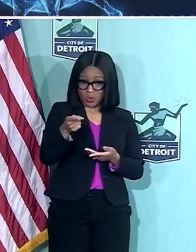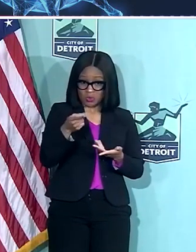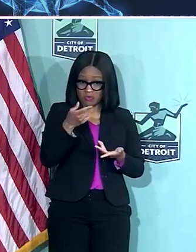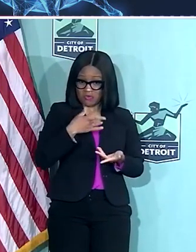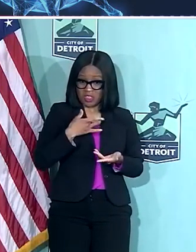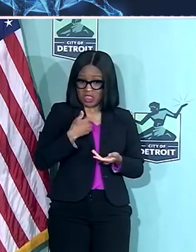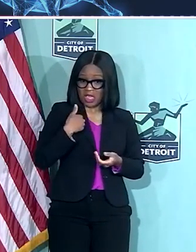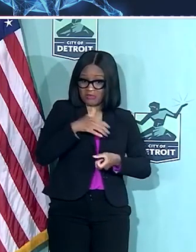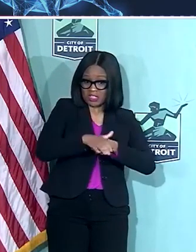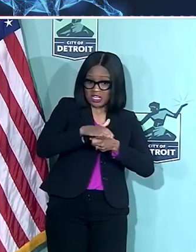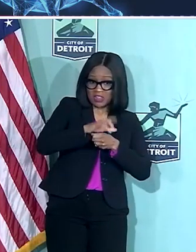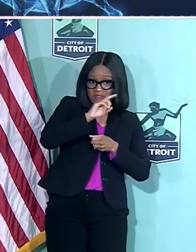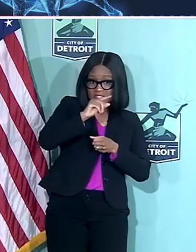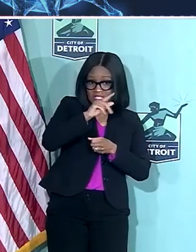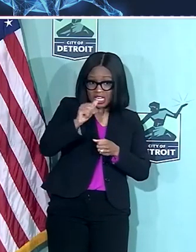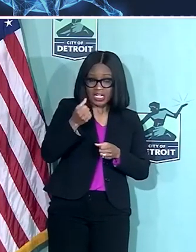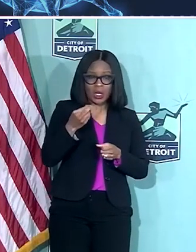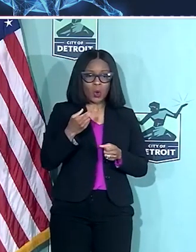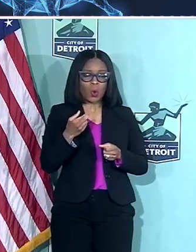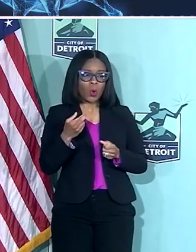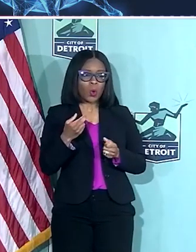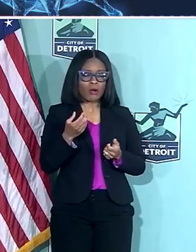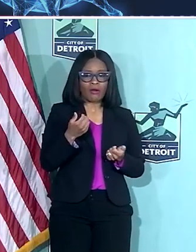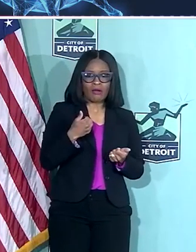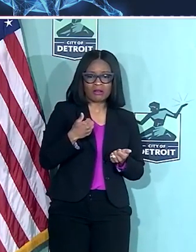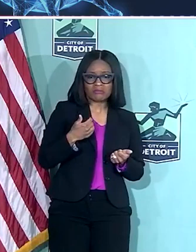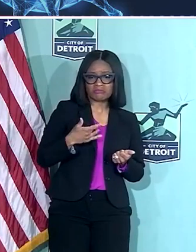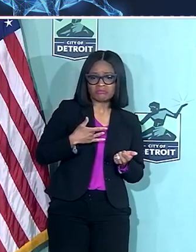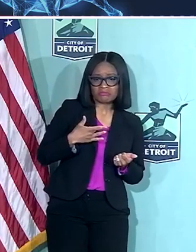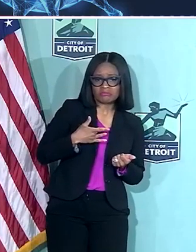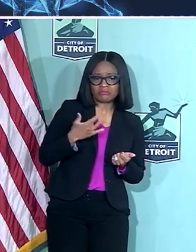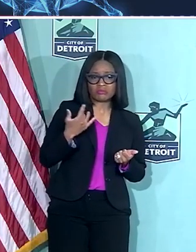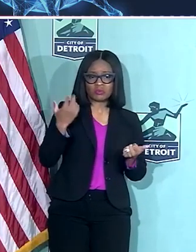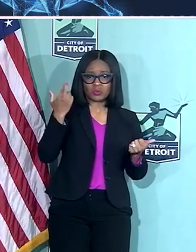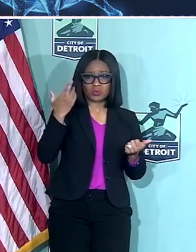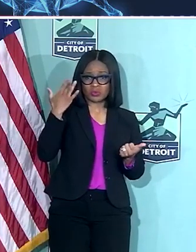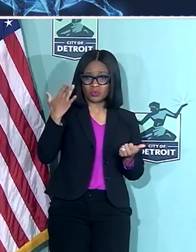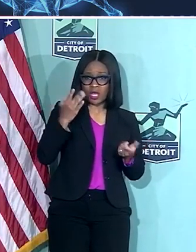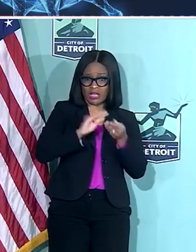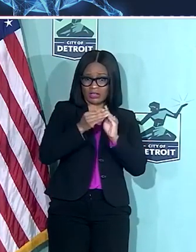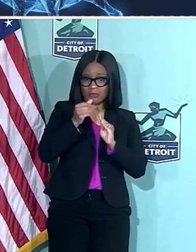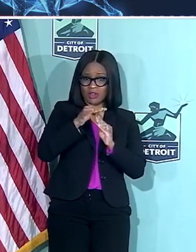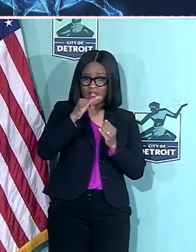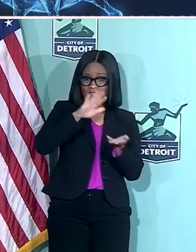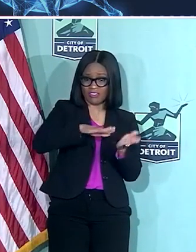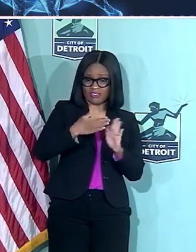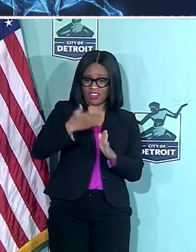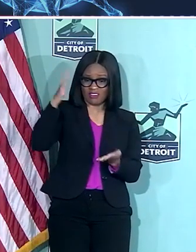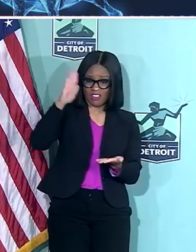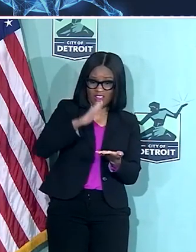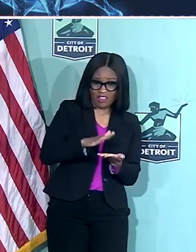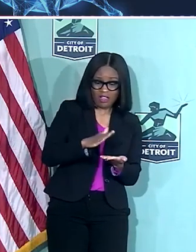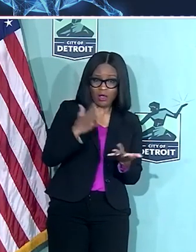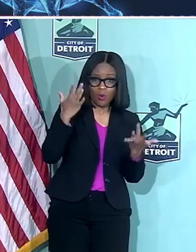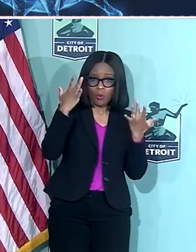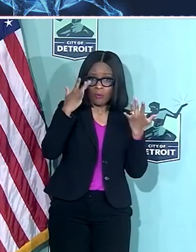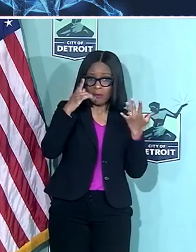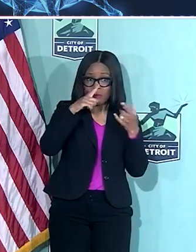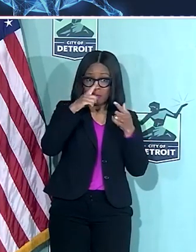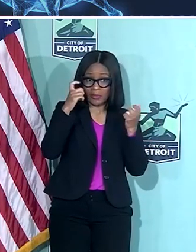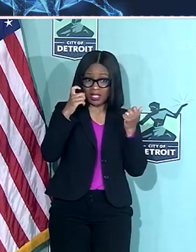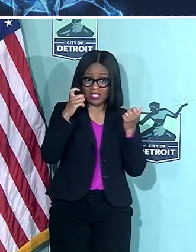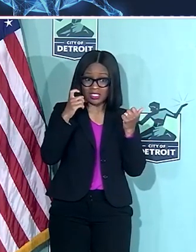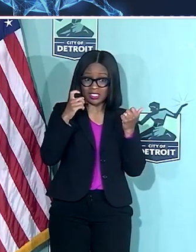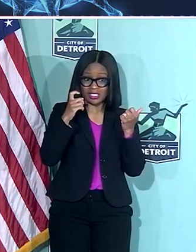a sense, even just anecdotally, that the reason why the number of deaths are dropping is because of the